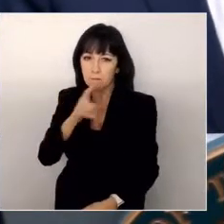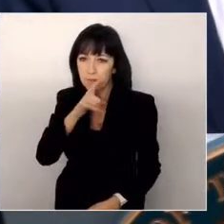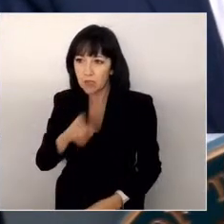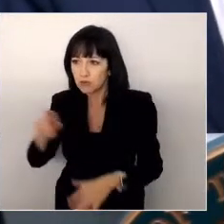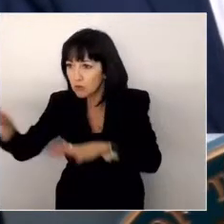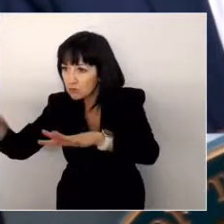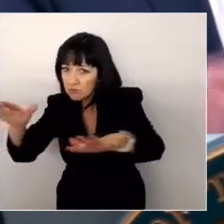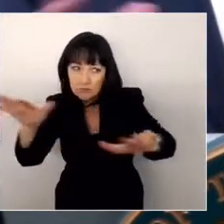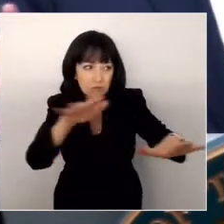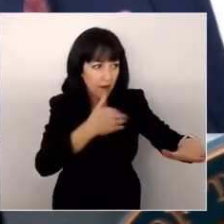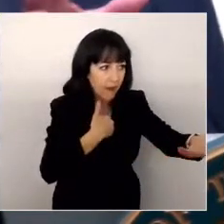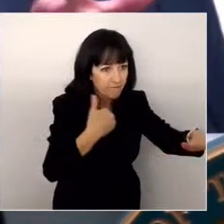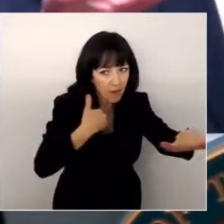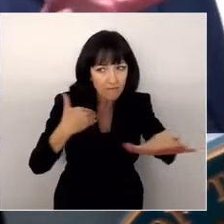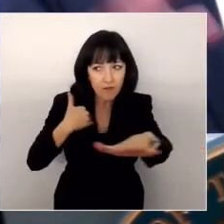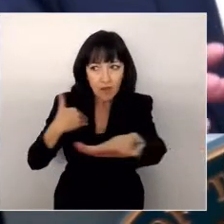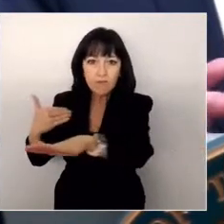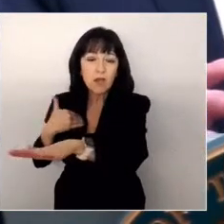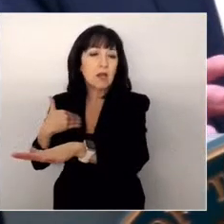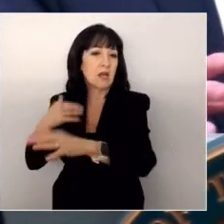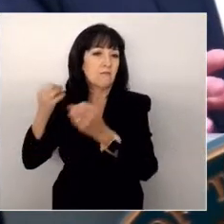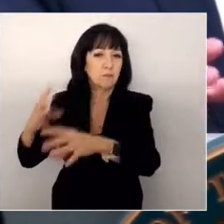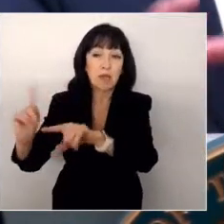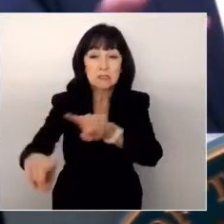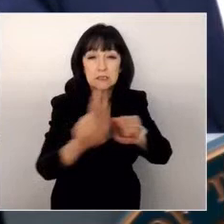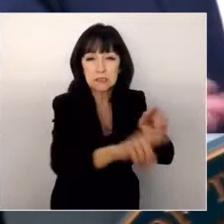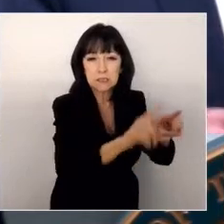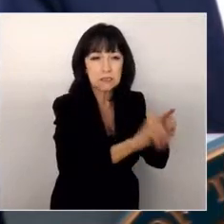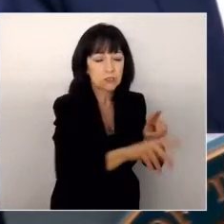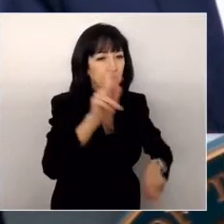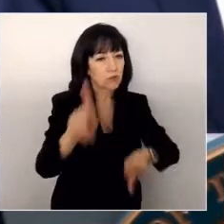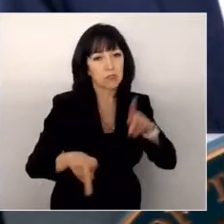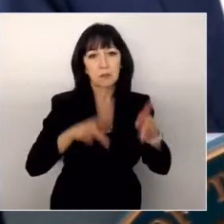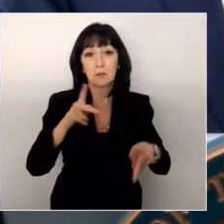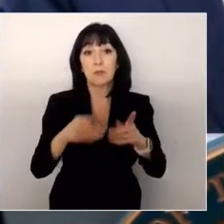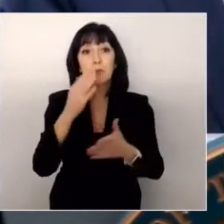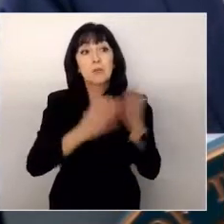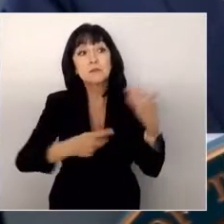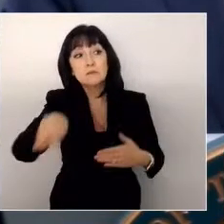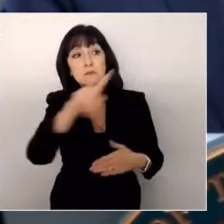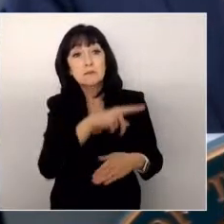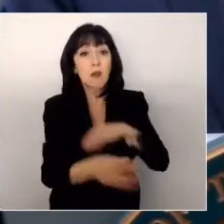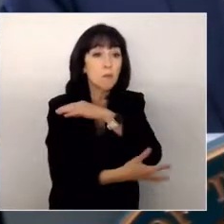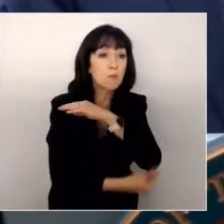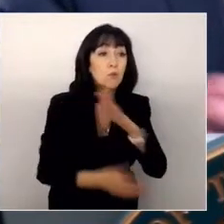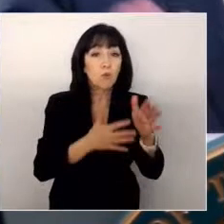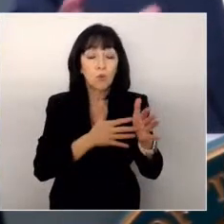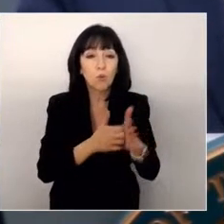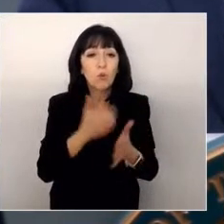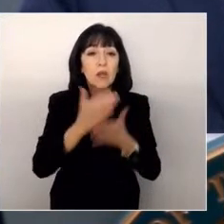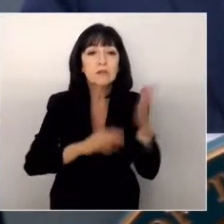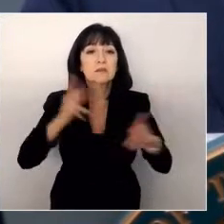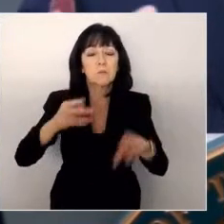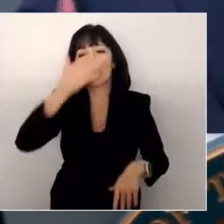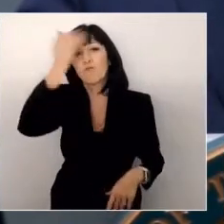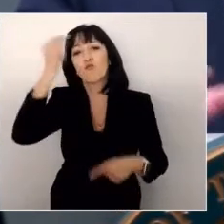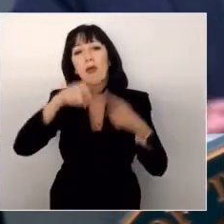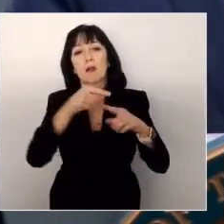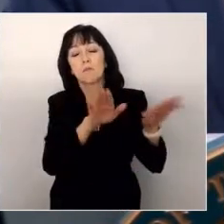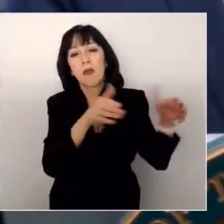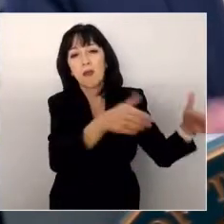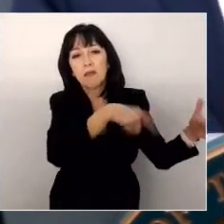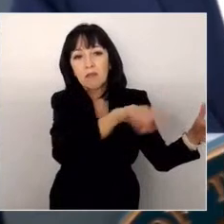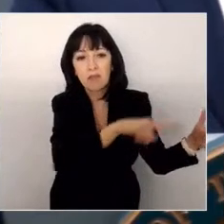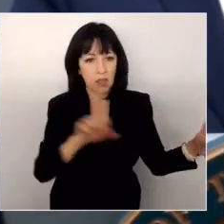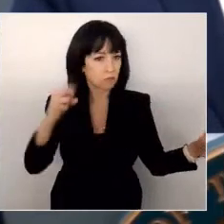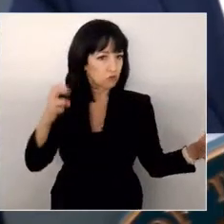state, particularly many who are forgotten, had access to those vaccines. And community leaders stepped up